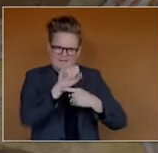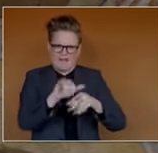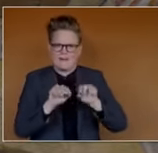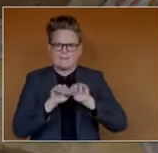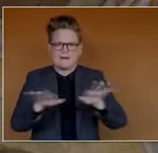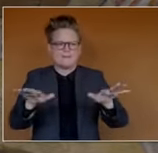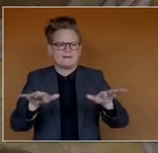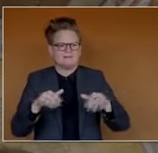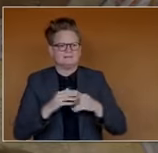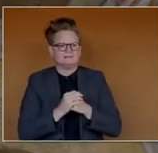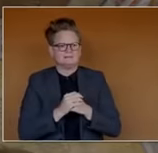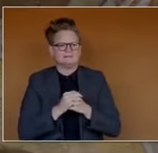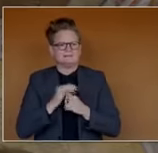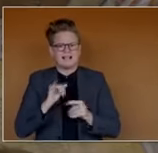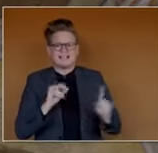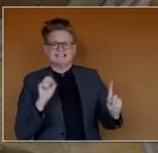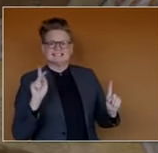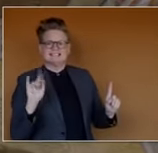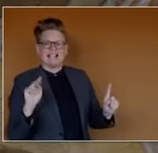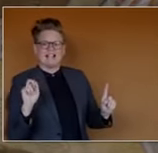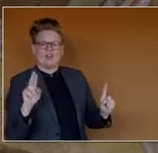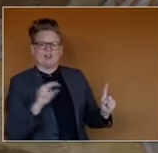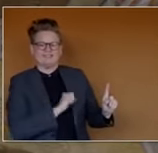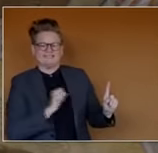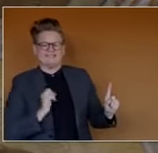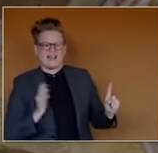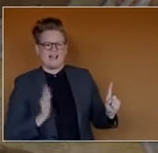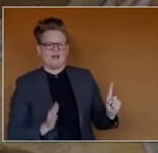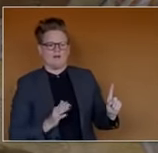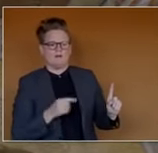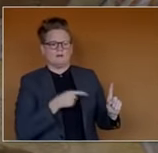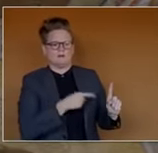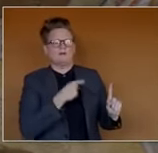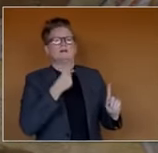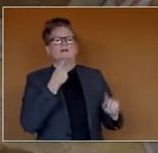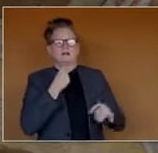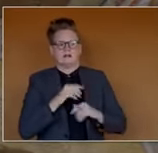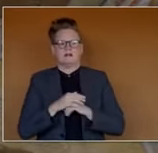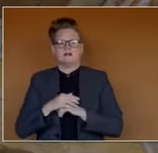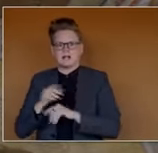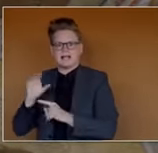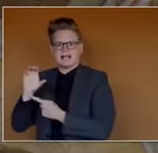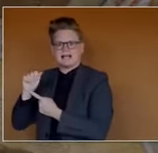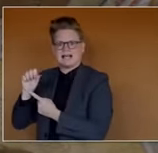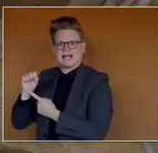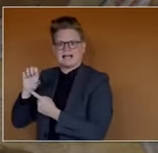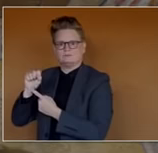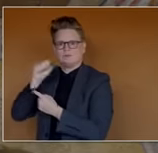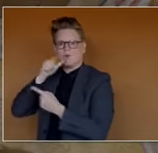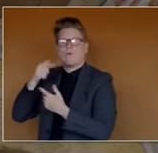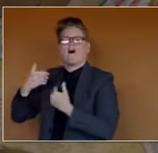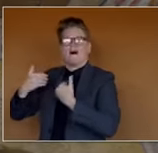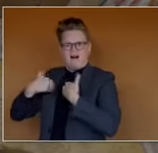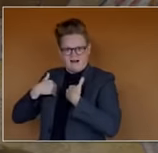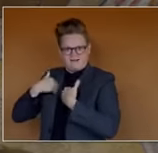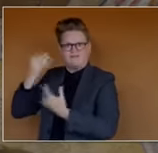our positivity rate are among the lowest in the United States of America. In fact, today the 7-day rate came in at just